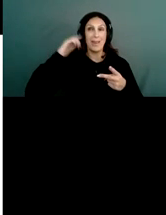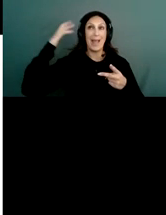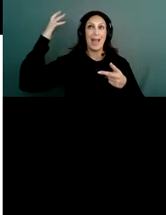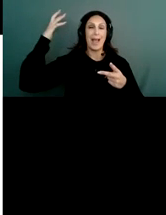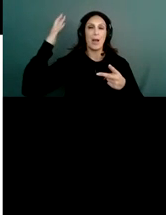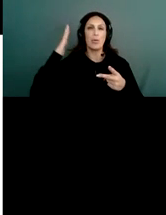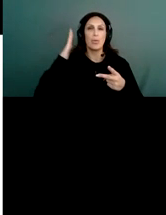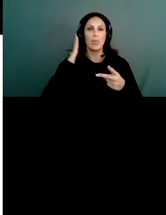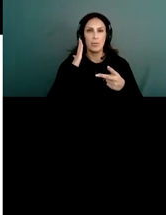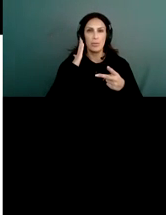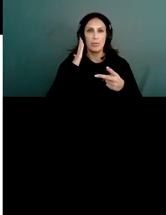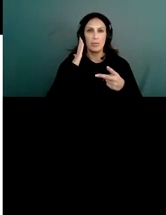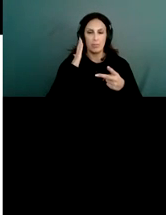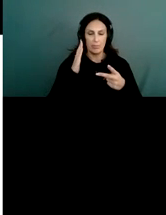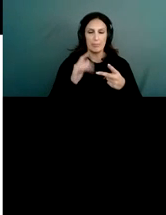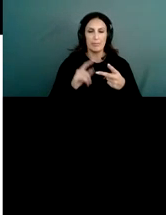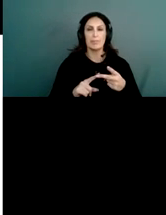they hear instructions correctly.